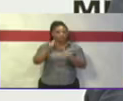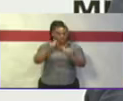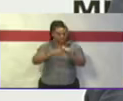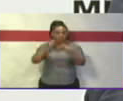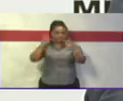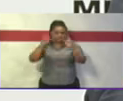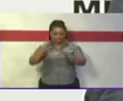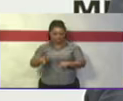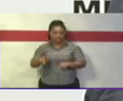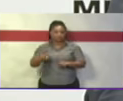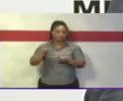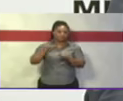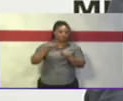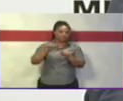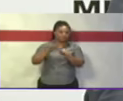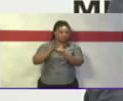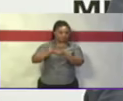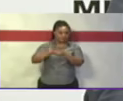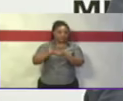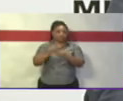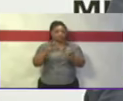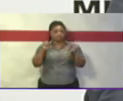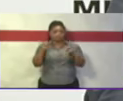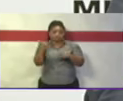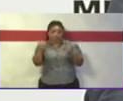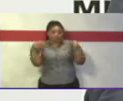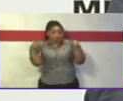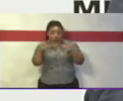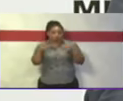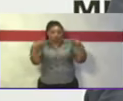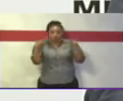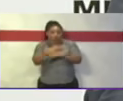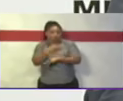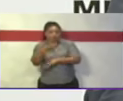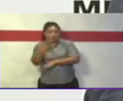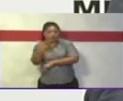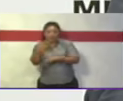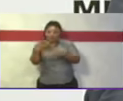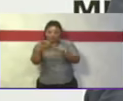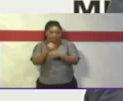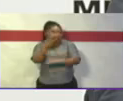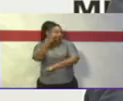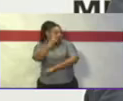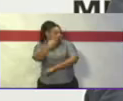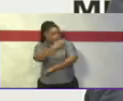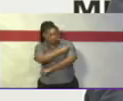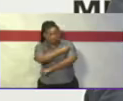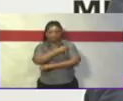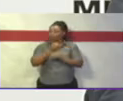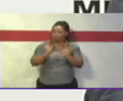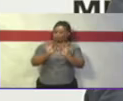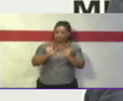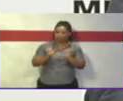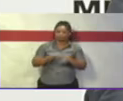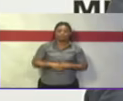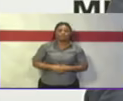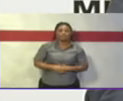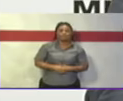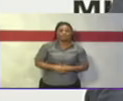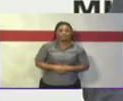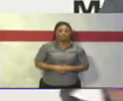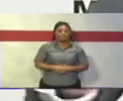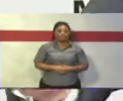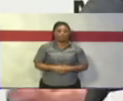first dose is generally required not to have the second dose. So that's the general rule of thumb, but that will be determined by the site in consultation with